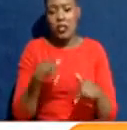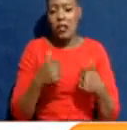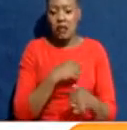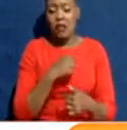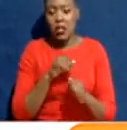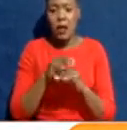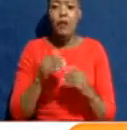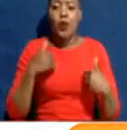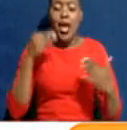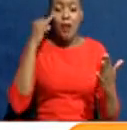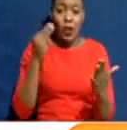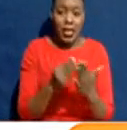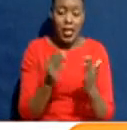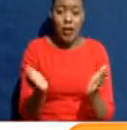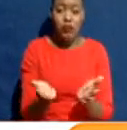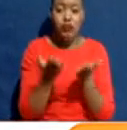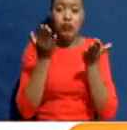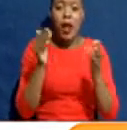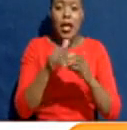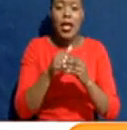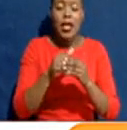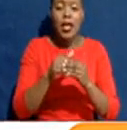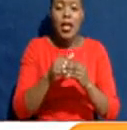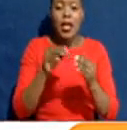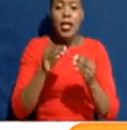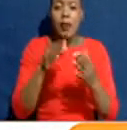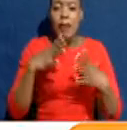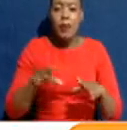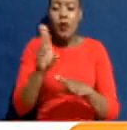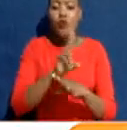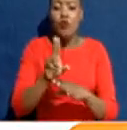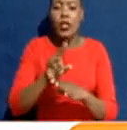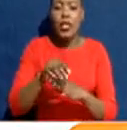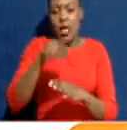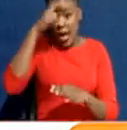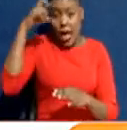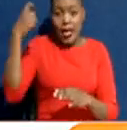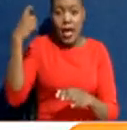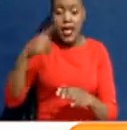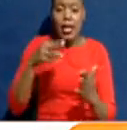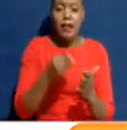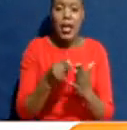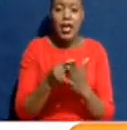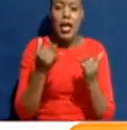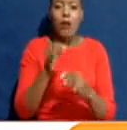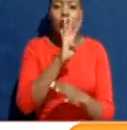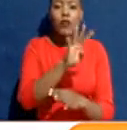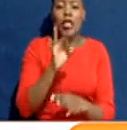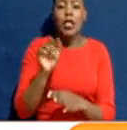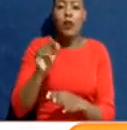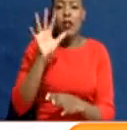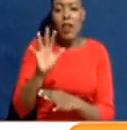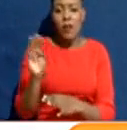have witnessed a phenomenal growth in the number of transactions that currently stand at 43.5 million